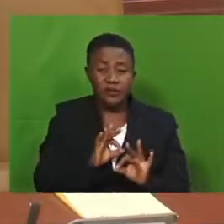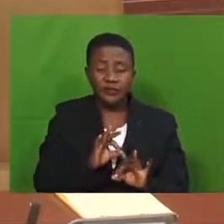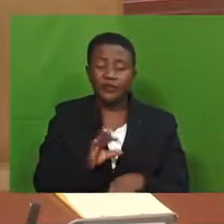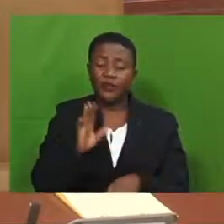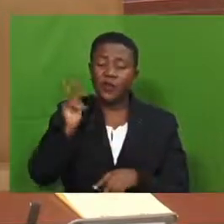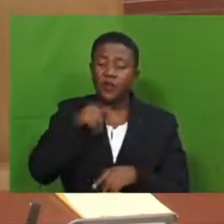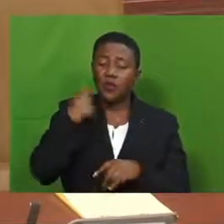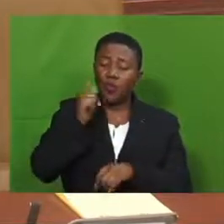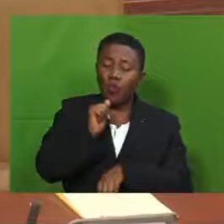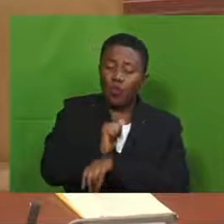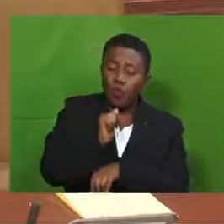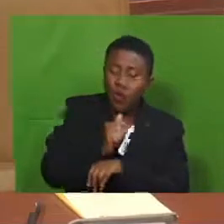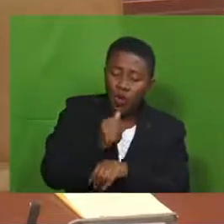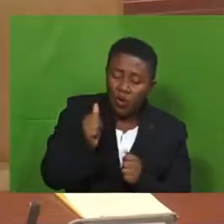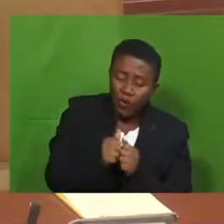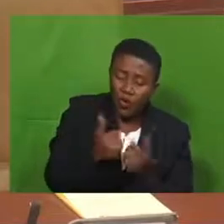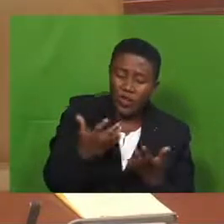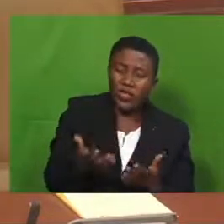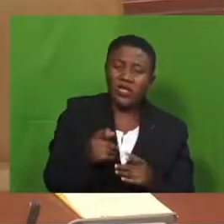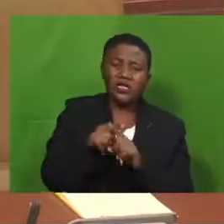colleagues, it was